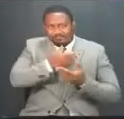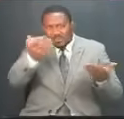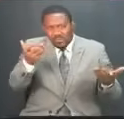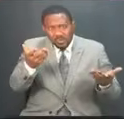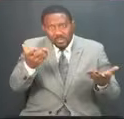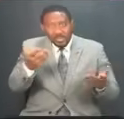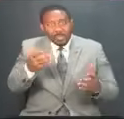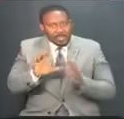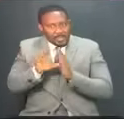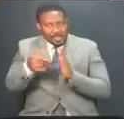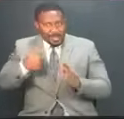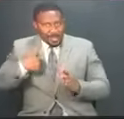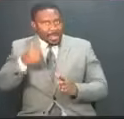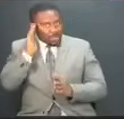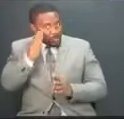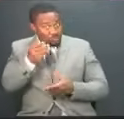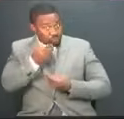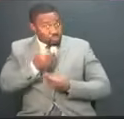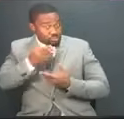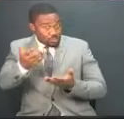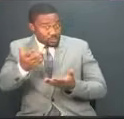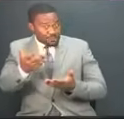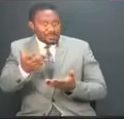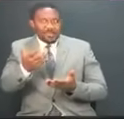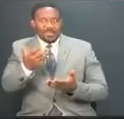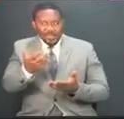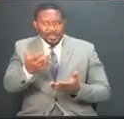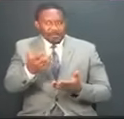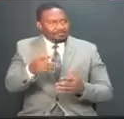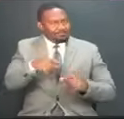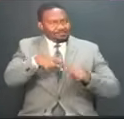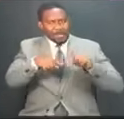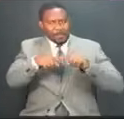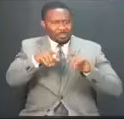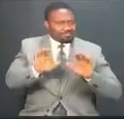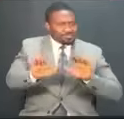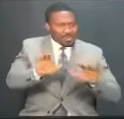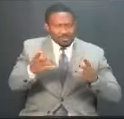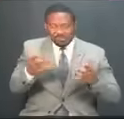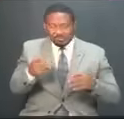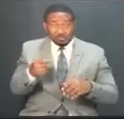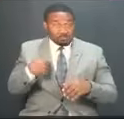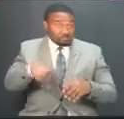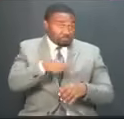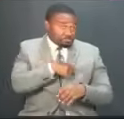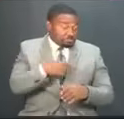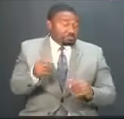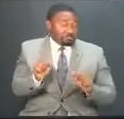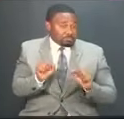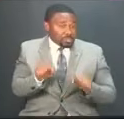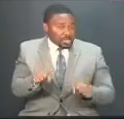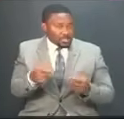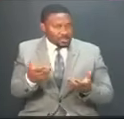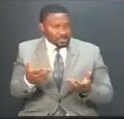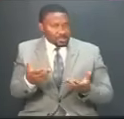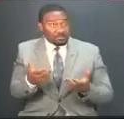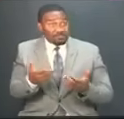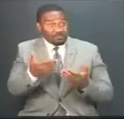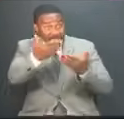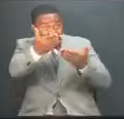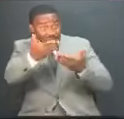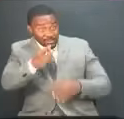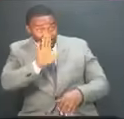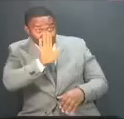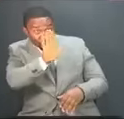have stated it. And on the basis of our positions, then we can invite you as